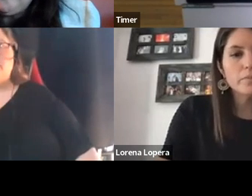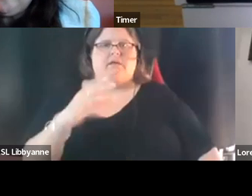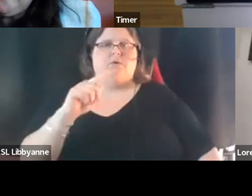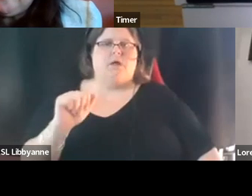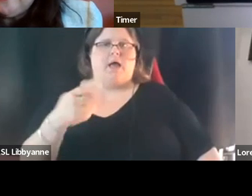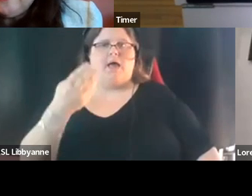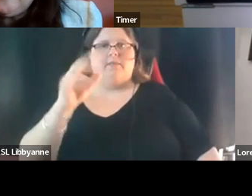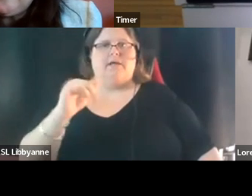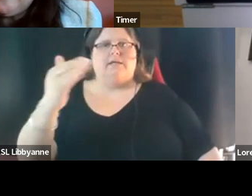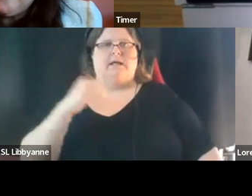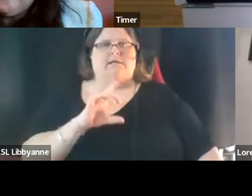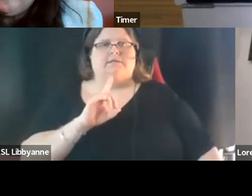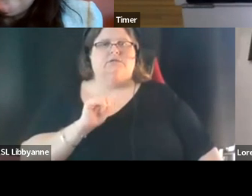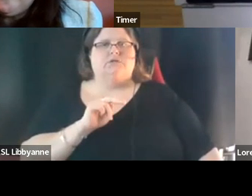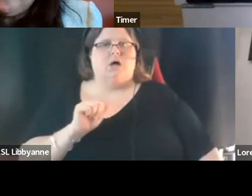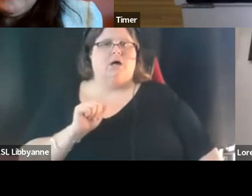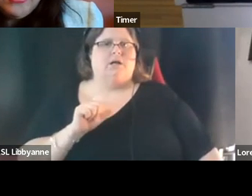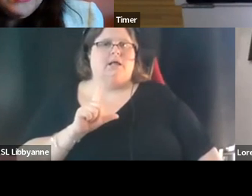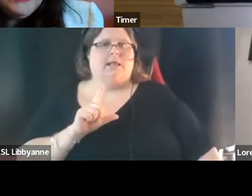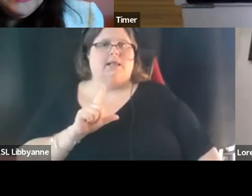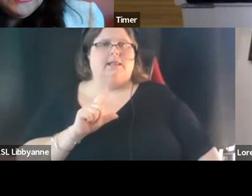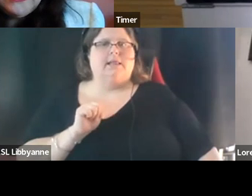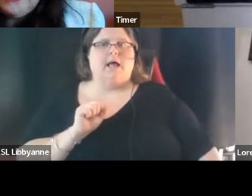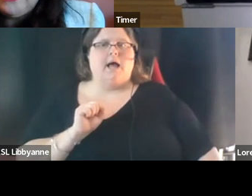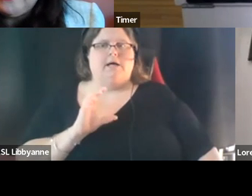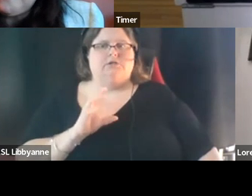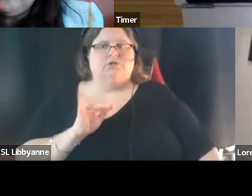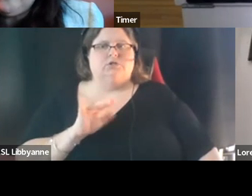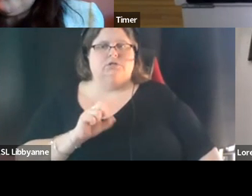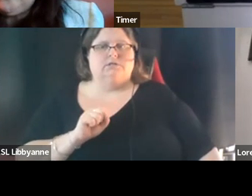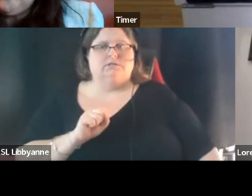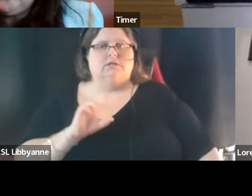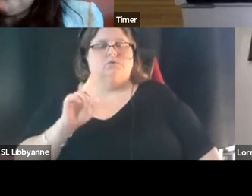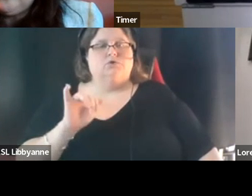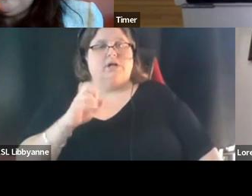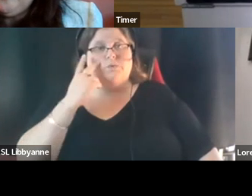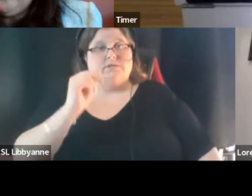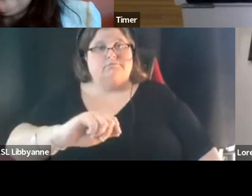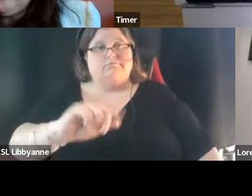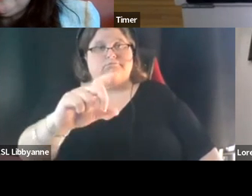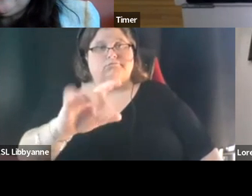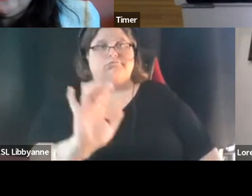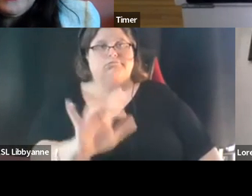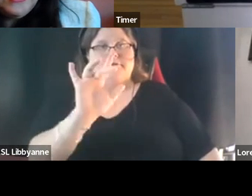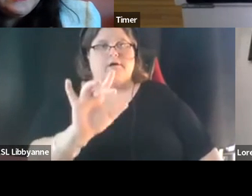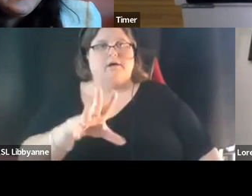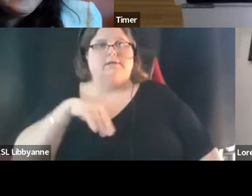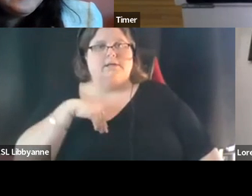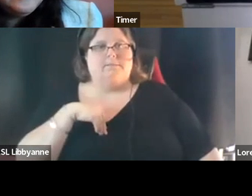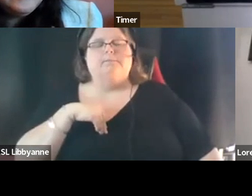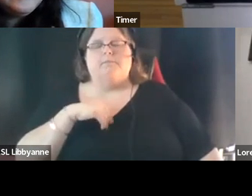Donna Lashes next. When you see the prompt and accept it, you can unmute whenever you're